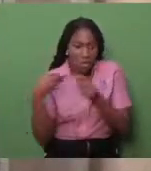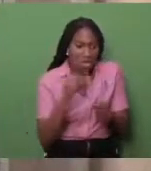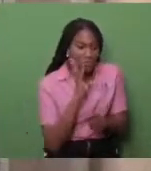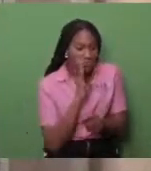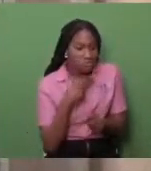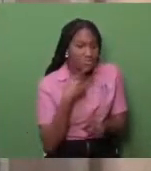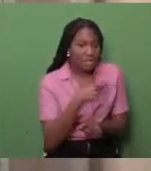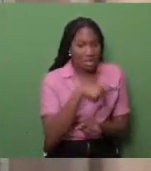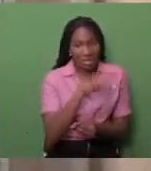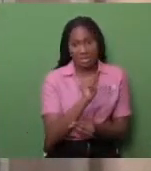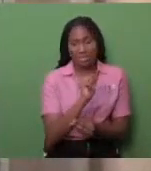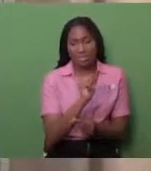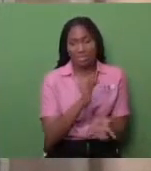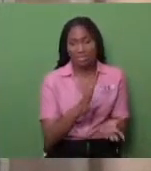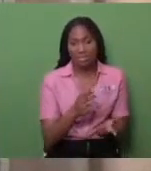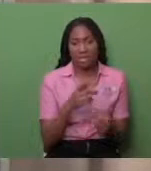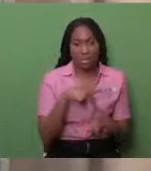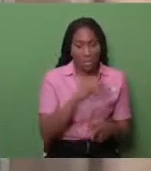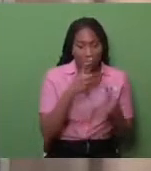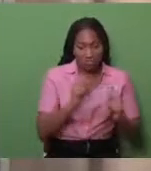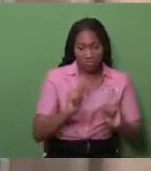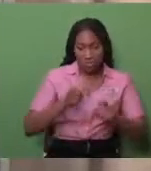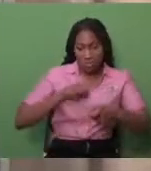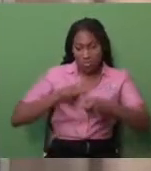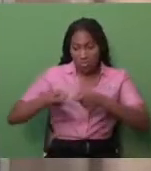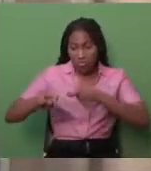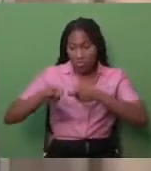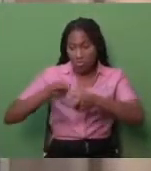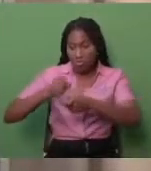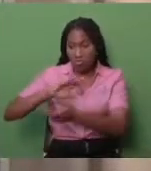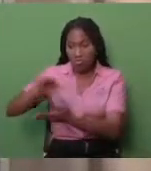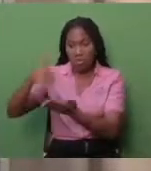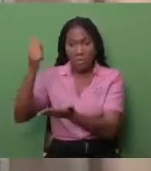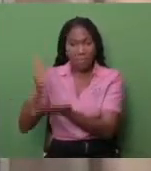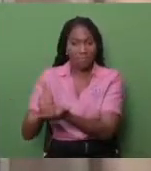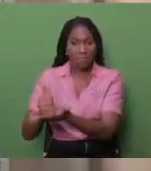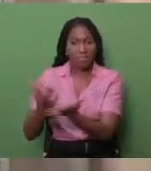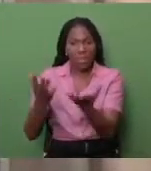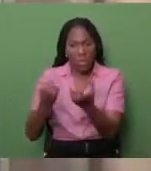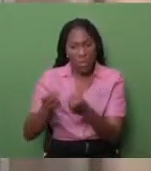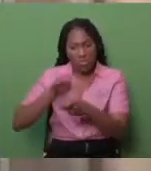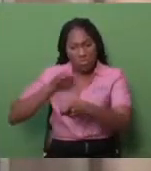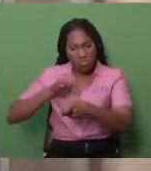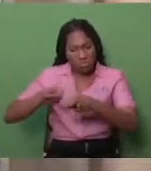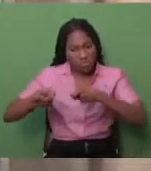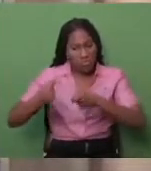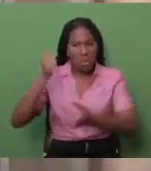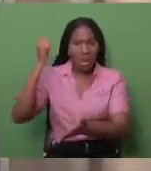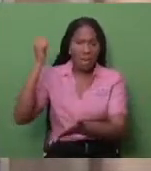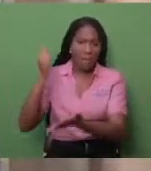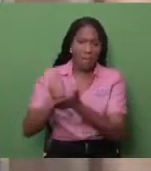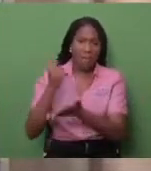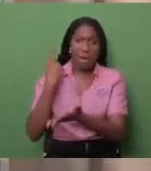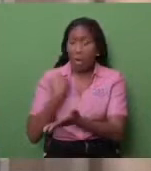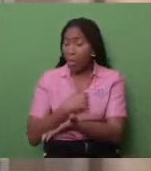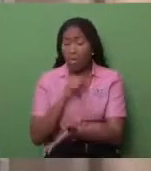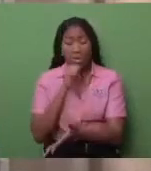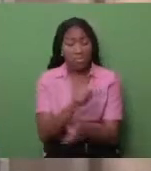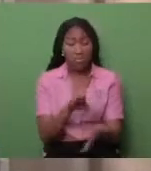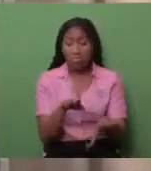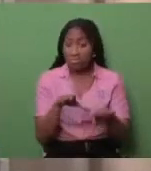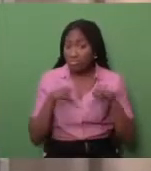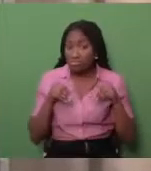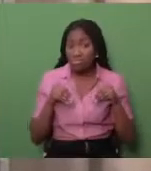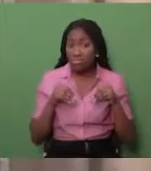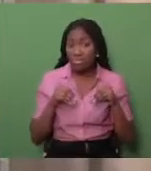their puppet. This brazen act meant to intimidate and control the bank was widely condemned by every